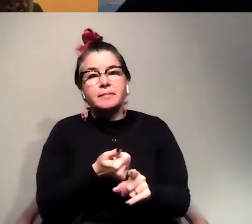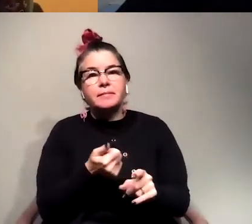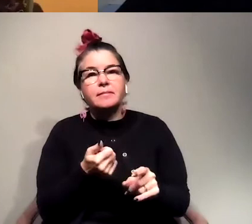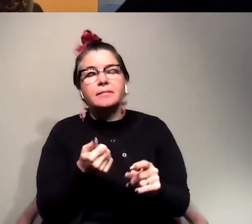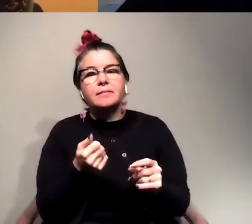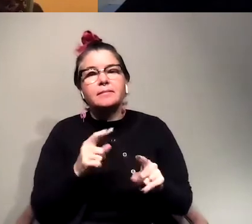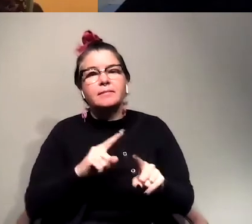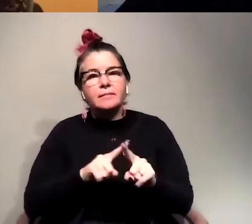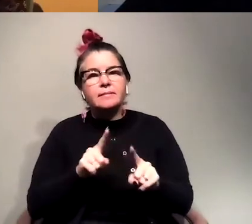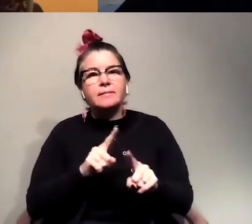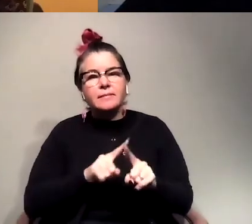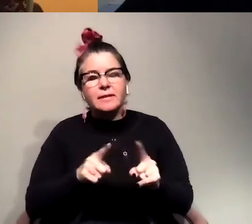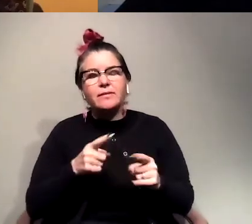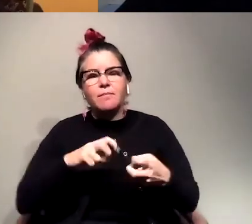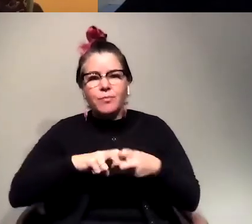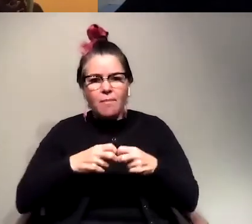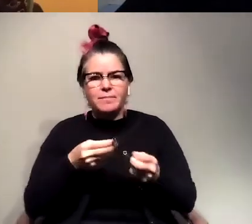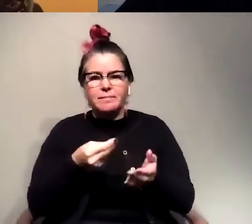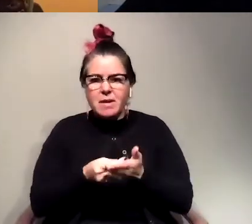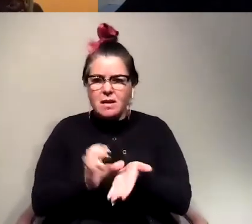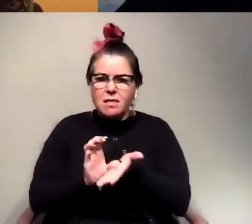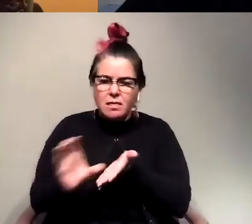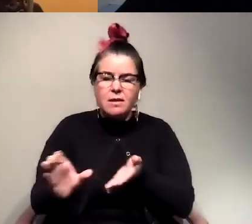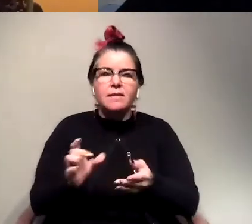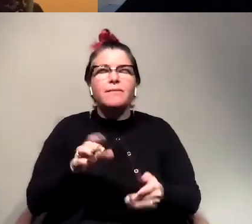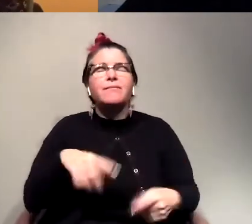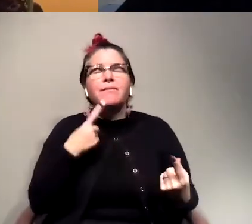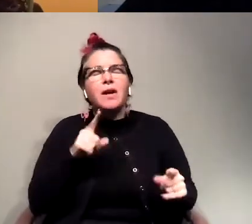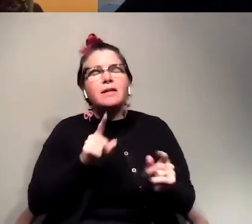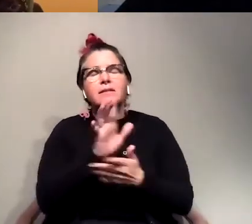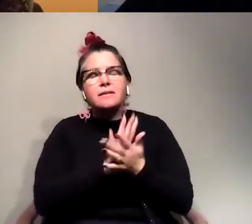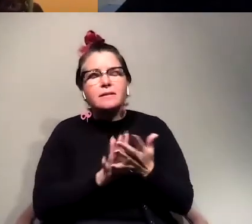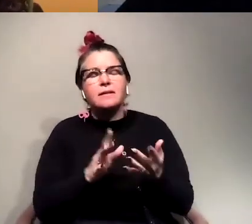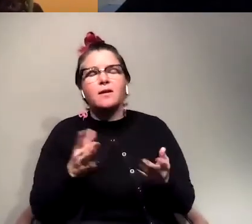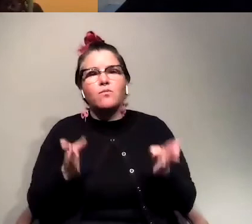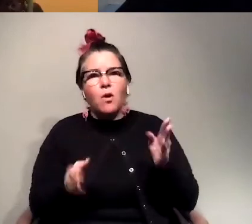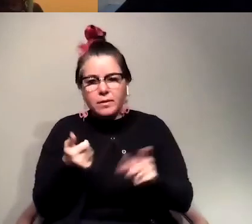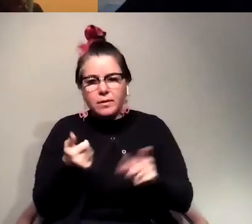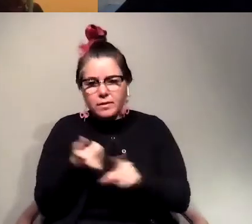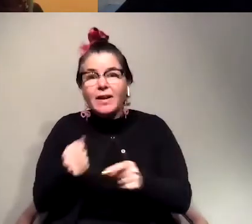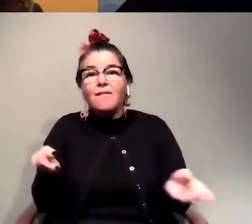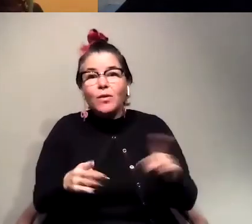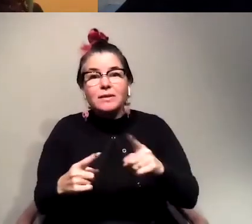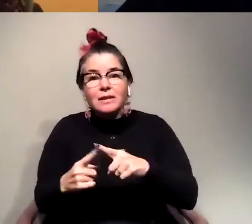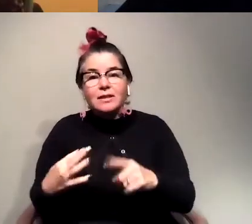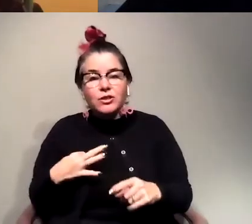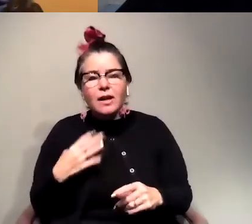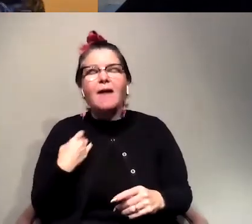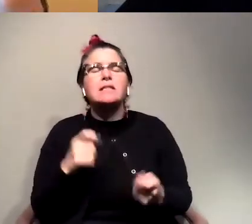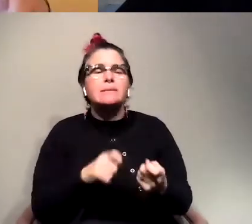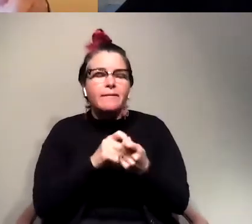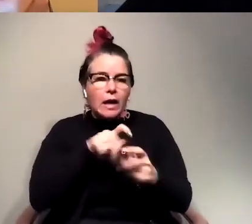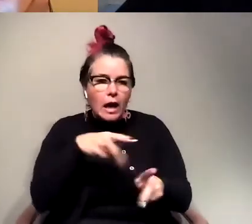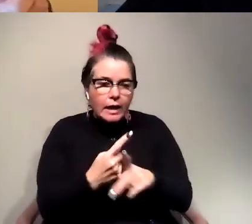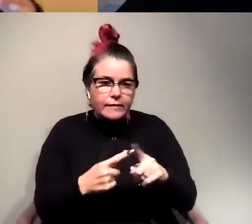of trouble and expense, finally designed a robot that could fold a t-shirt, but it had to be a specific t-shirt, and you had to give